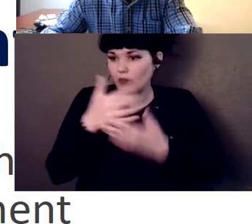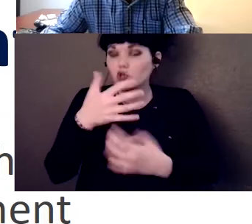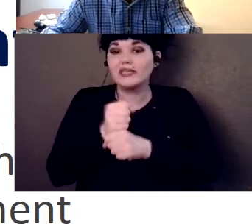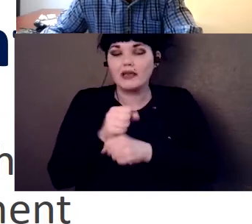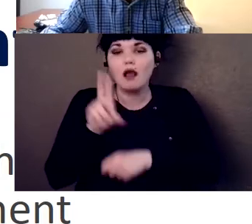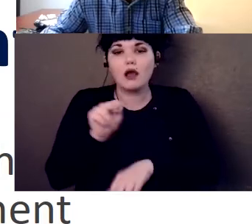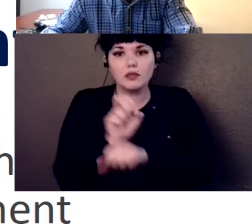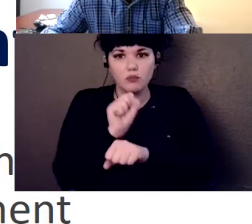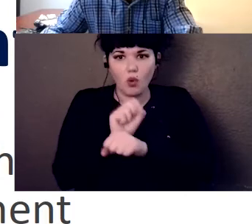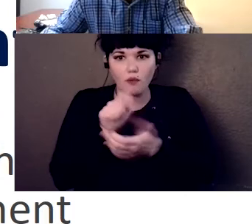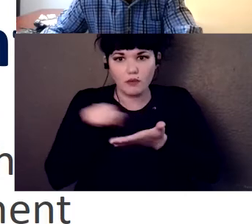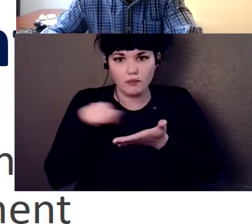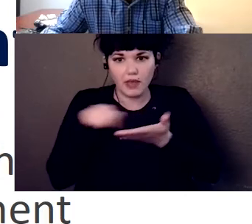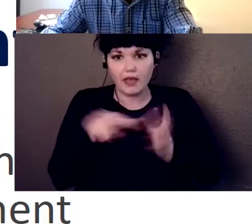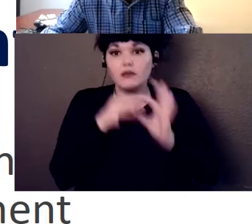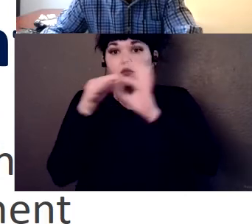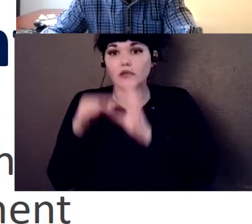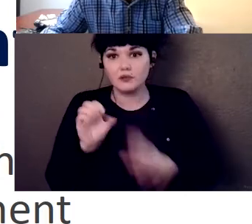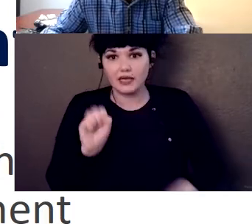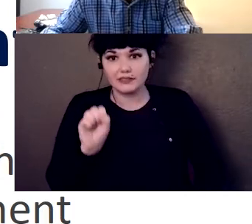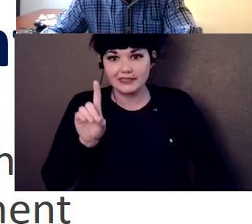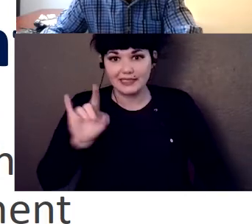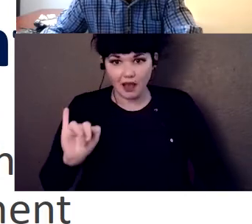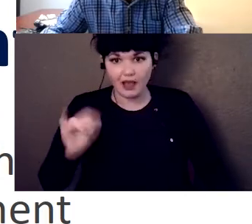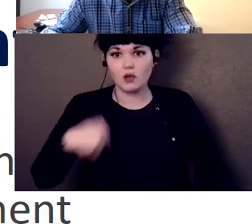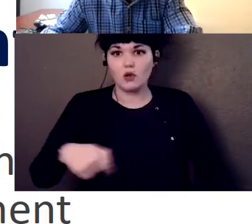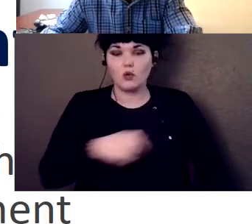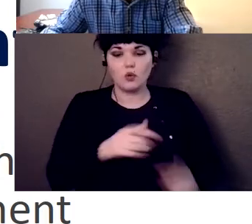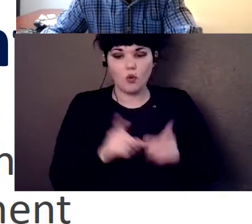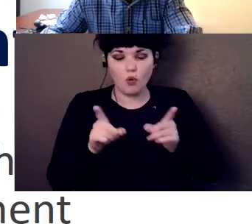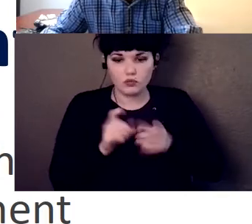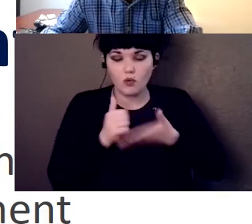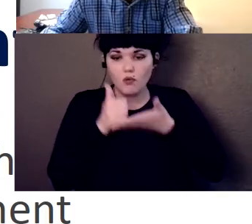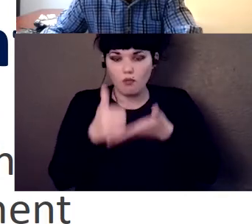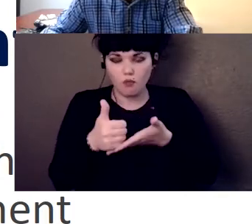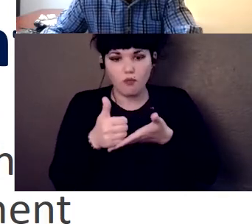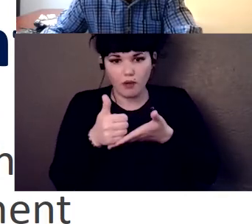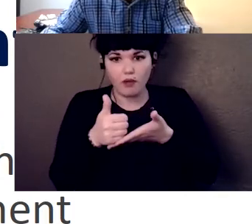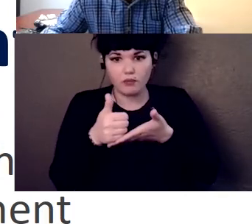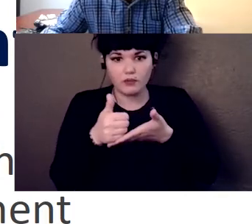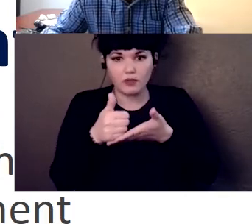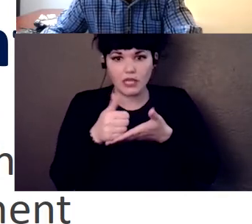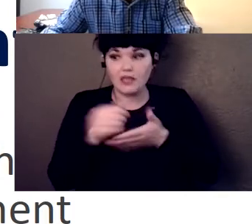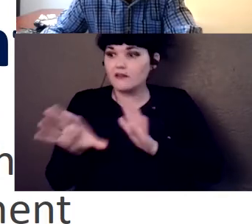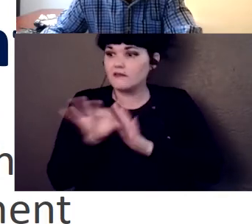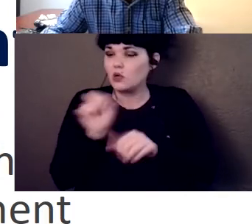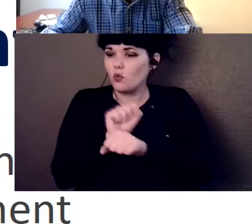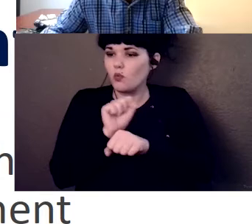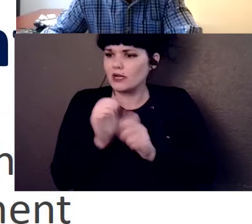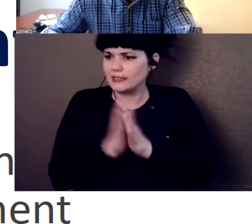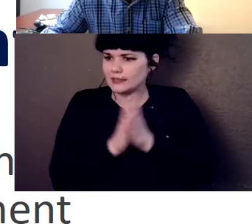regard to SSDI benefits. DRNY also identified a nearest work incentive planning and